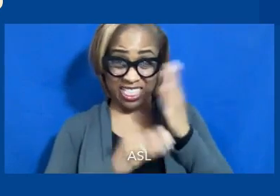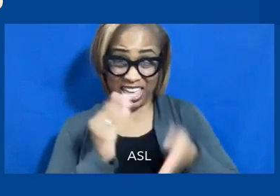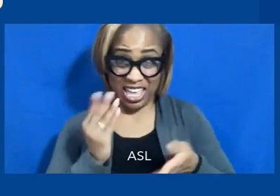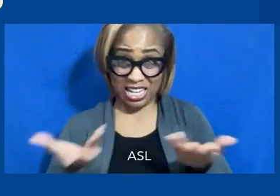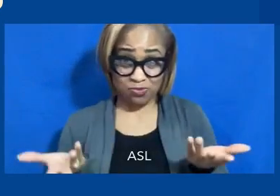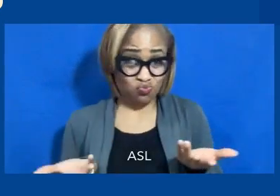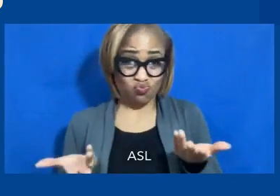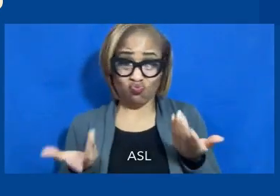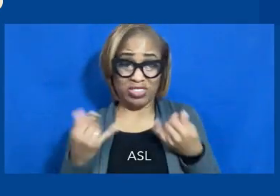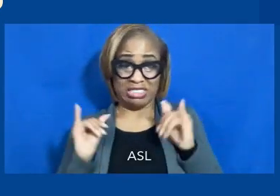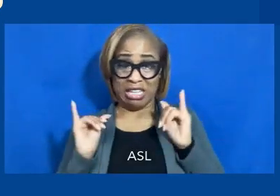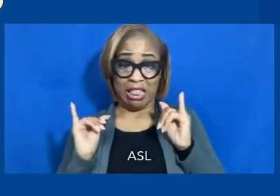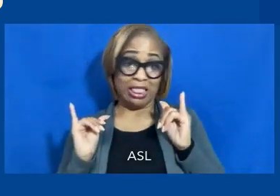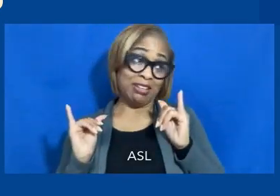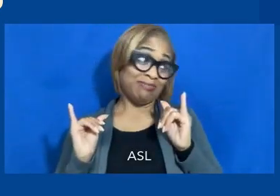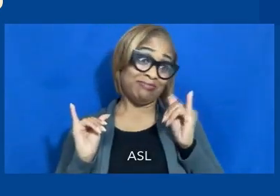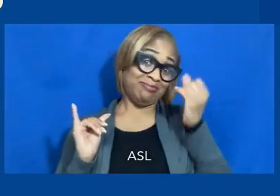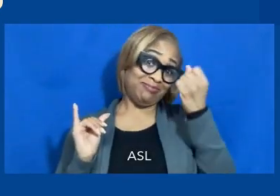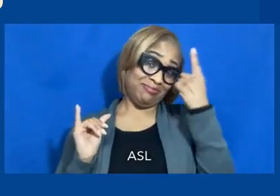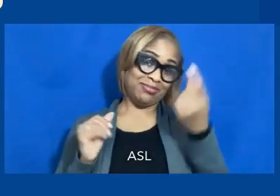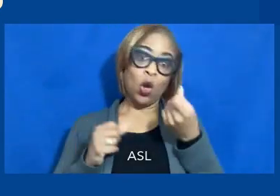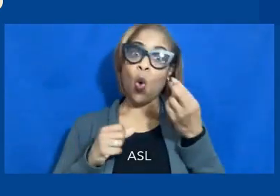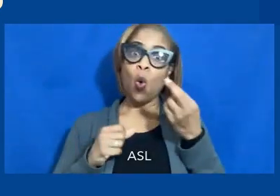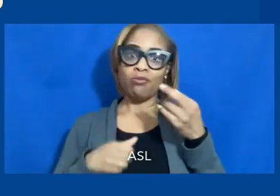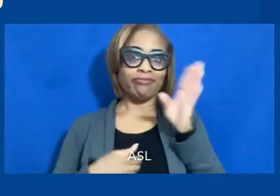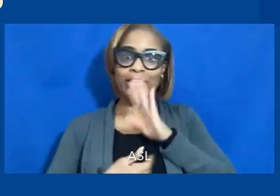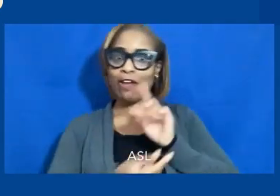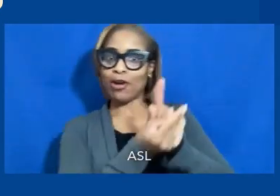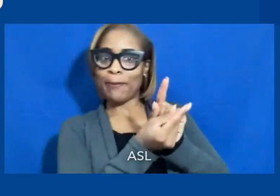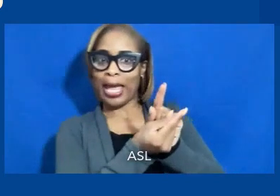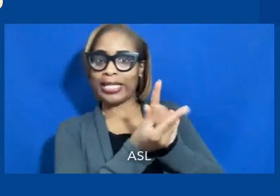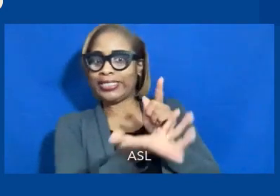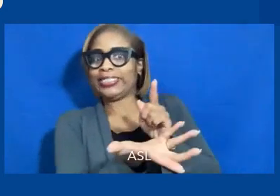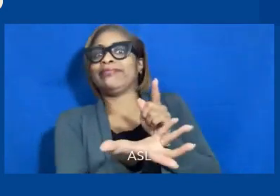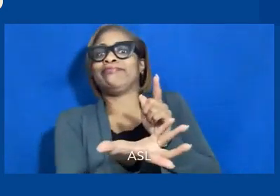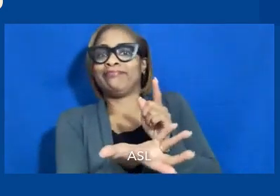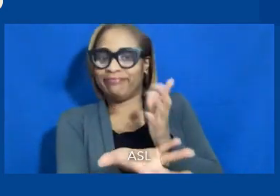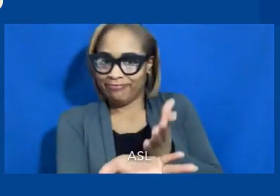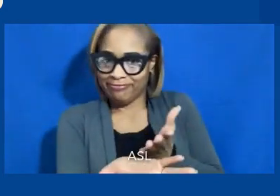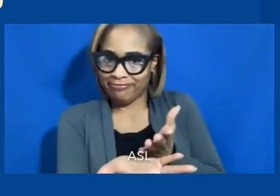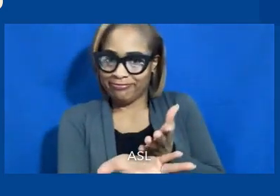the director. Or I never met them. Yeah, I never even met them.